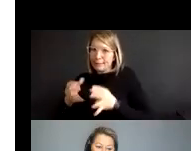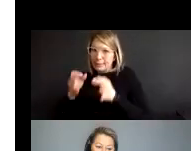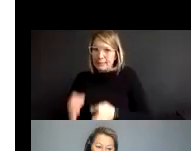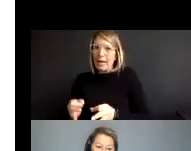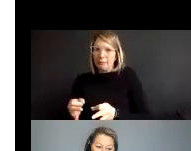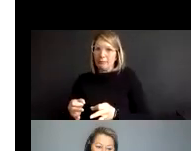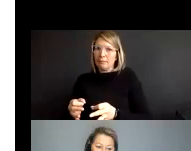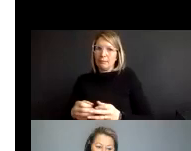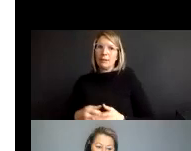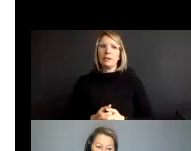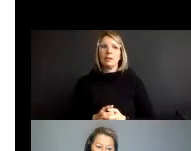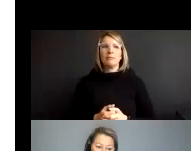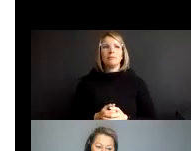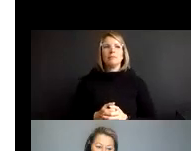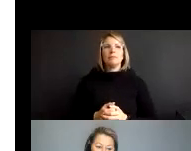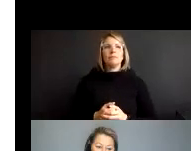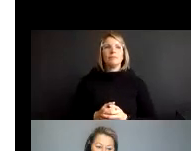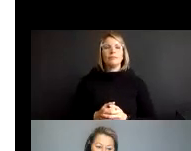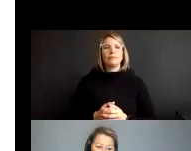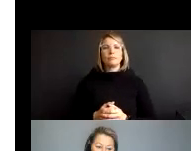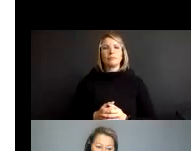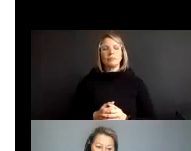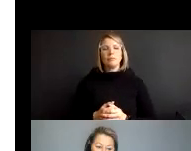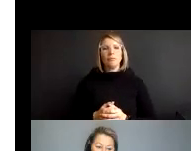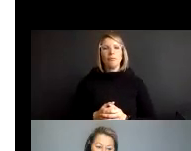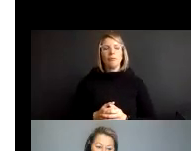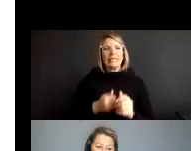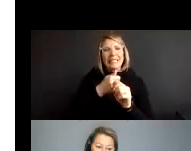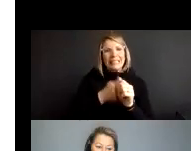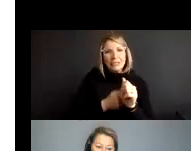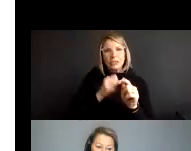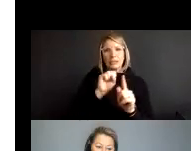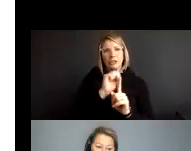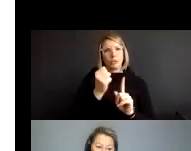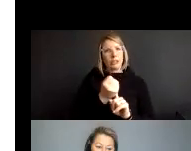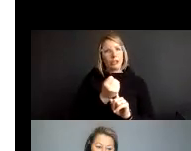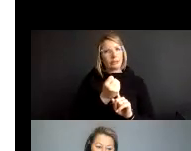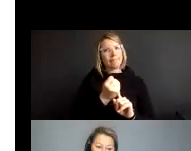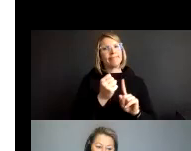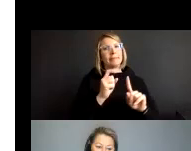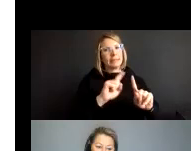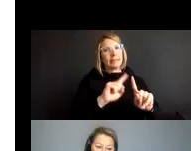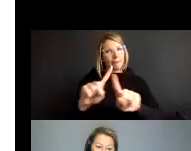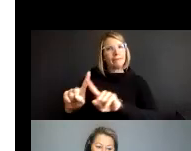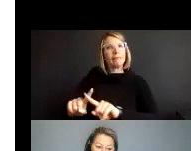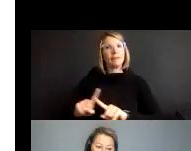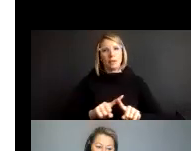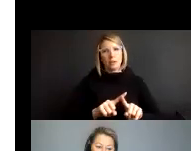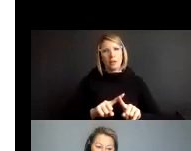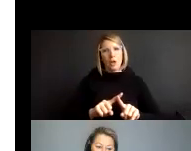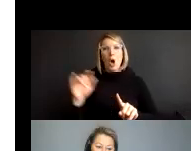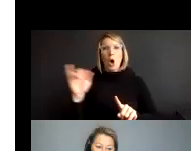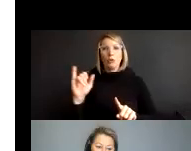So look, every case I think will be unique, and any determinations of capacity I think they're always going to look